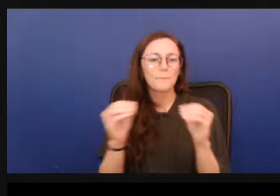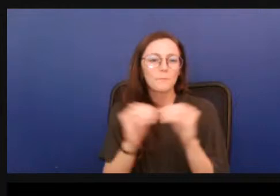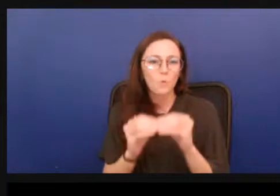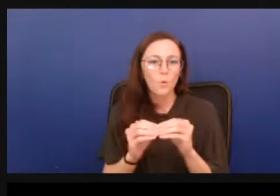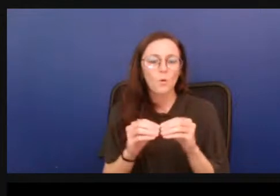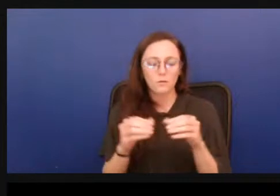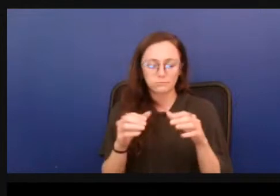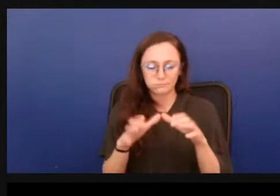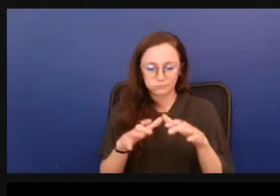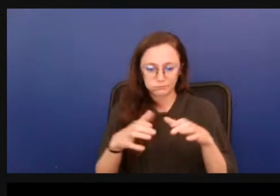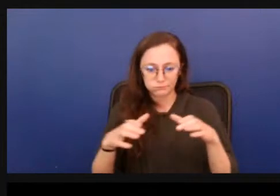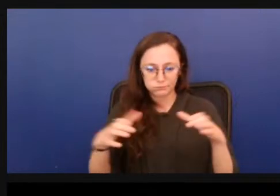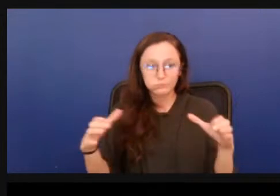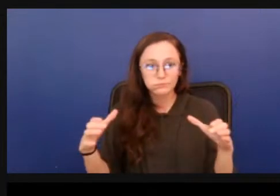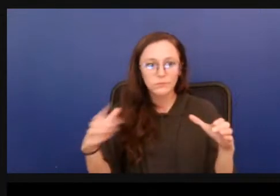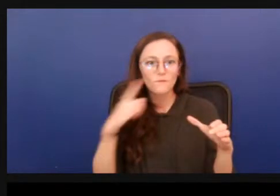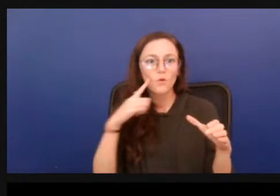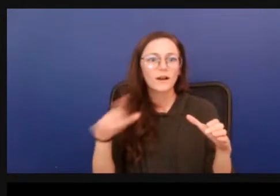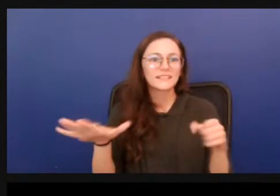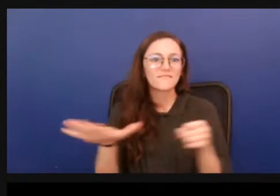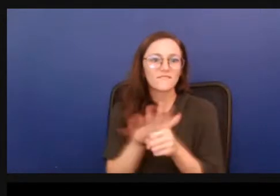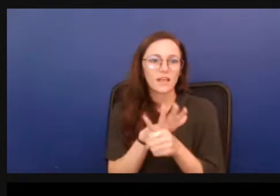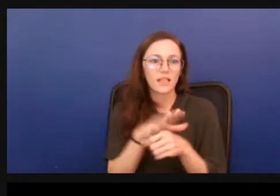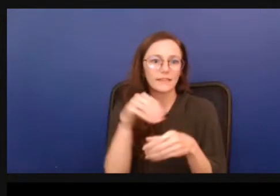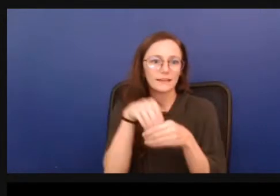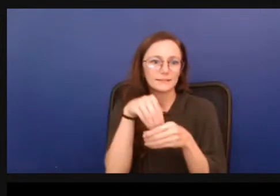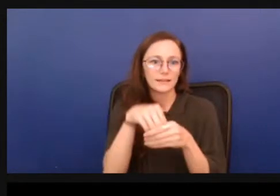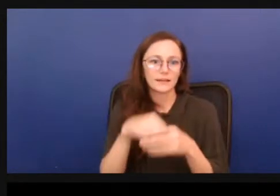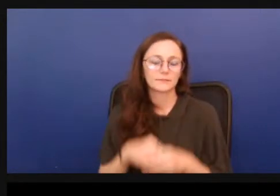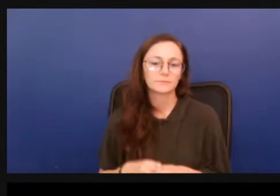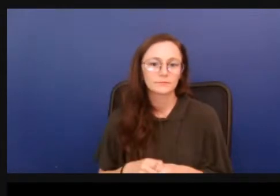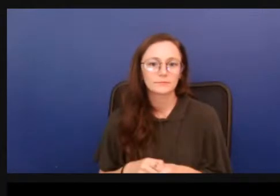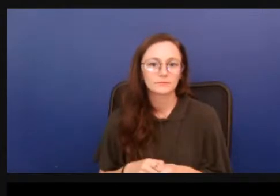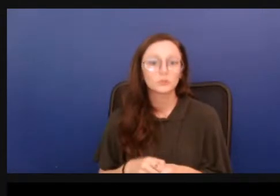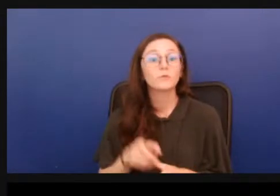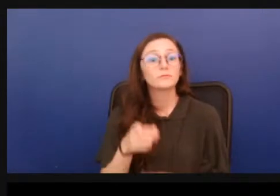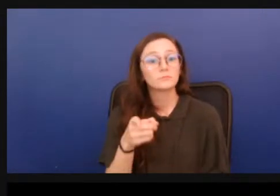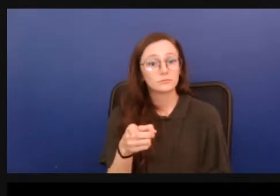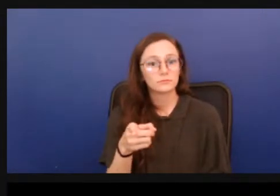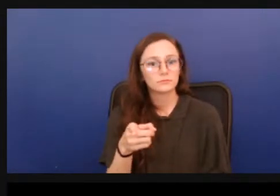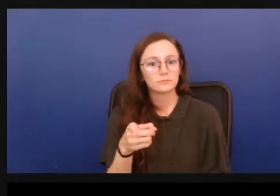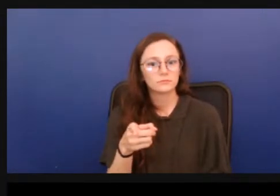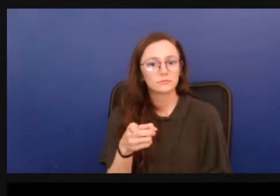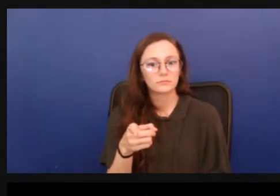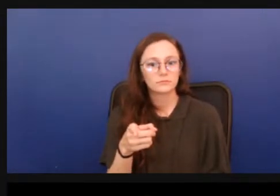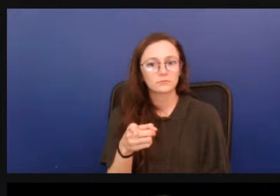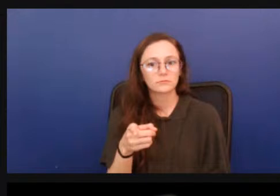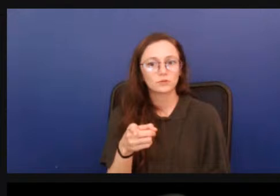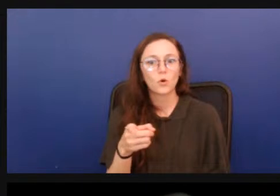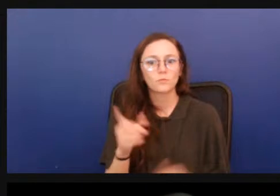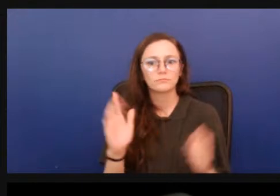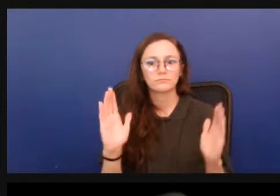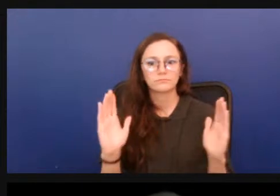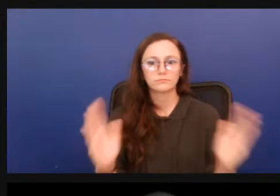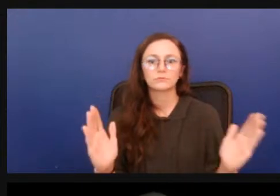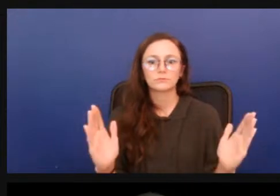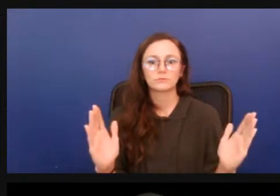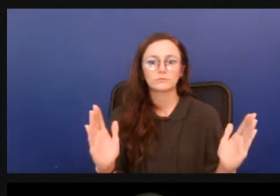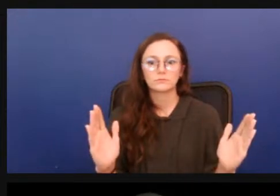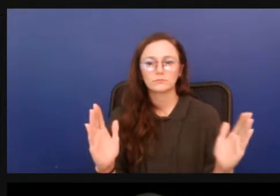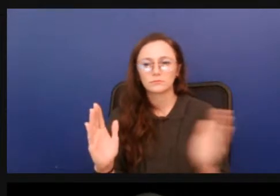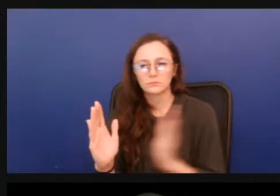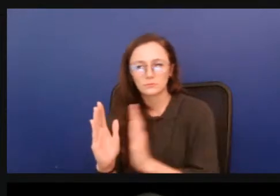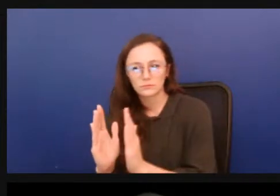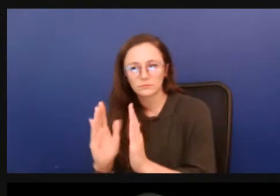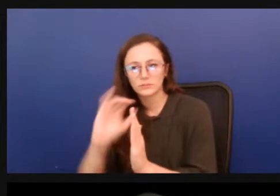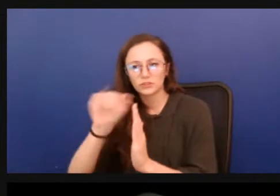years, earthquakes per month, we actually split between January and February there. So for this to be the peak of January is pretty